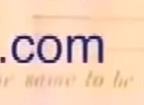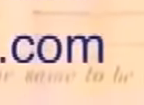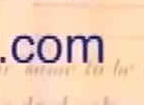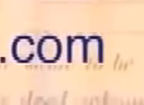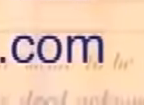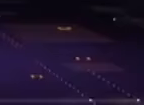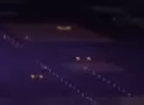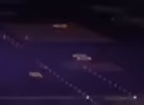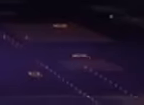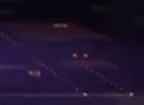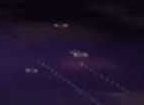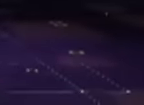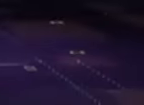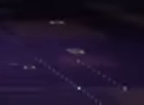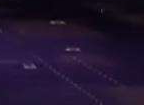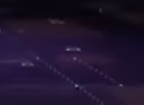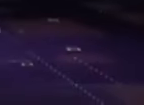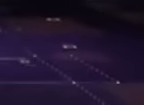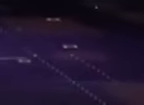www.sk-solicitors.com.